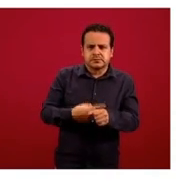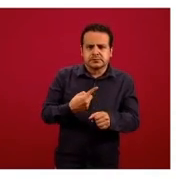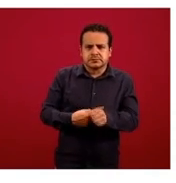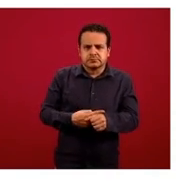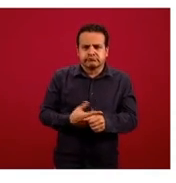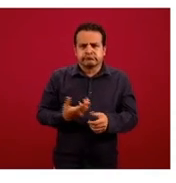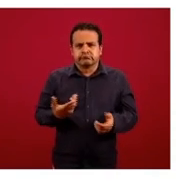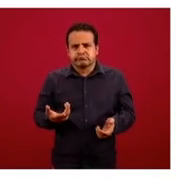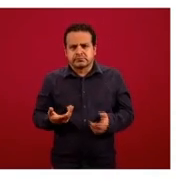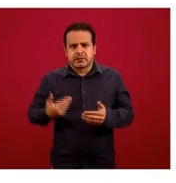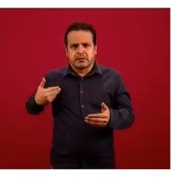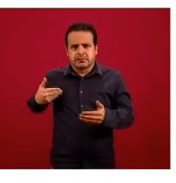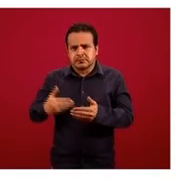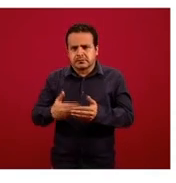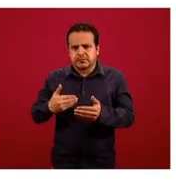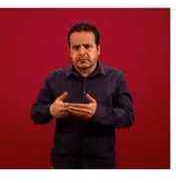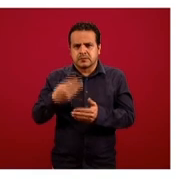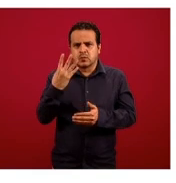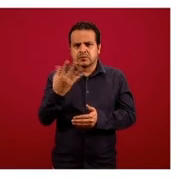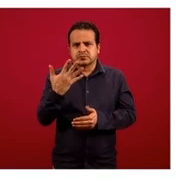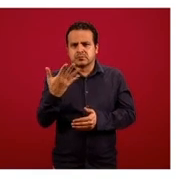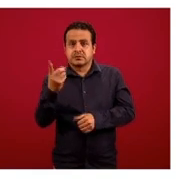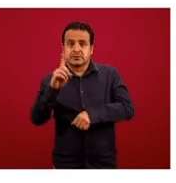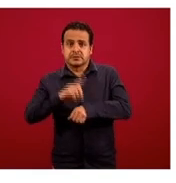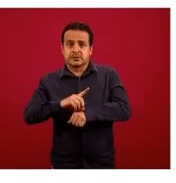symptoms started as reference.